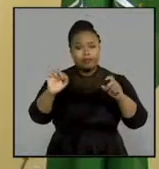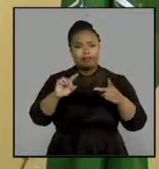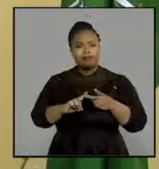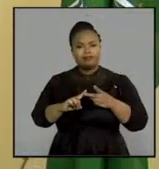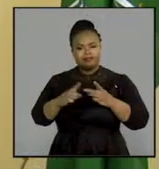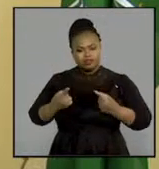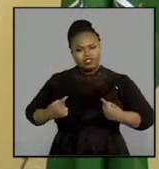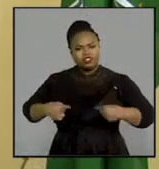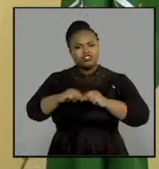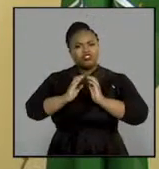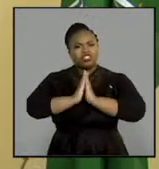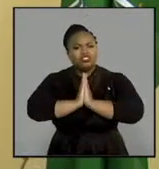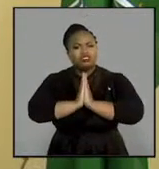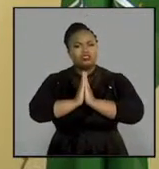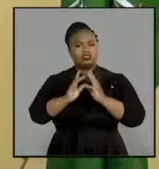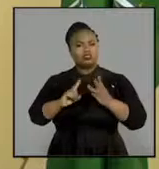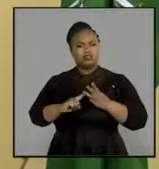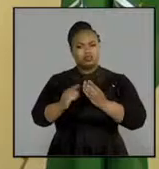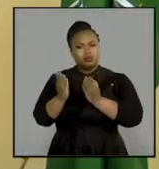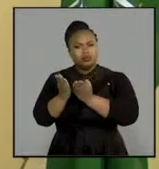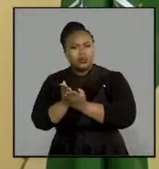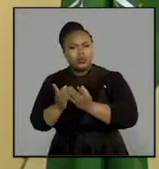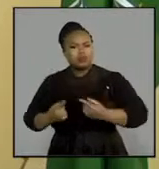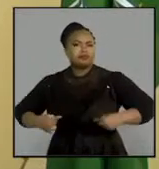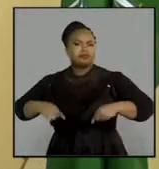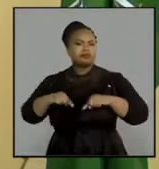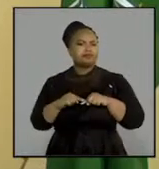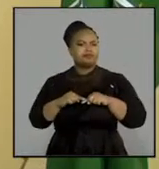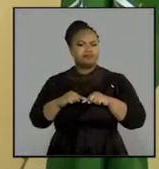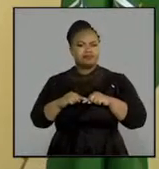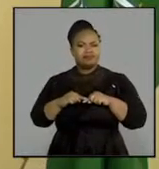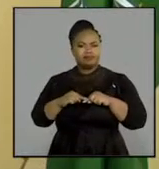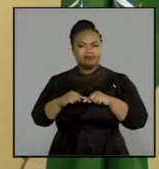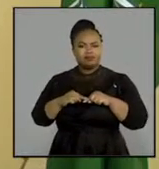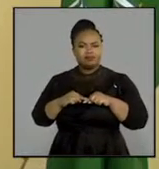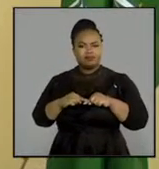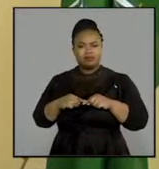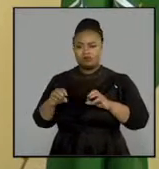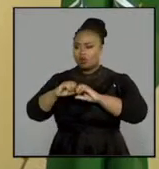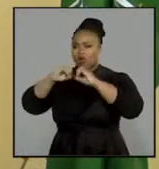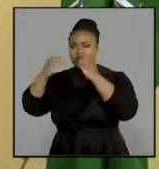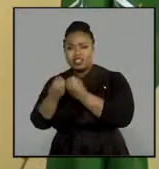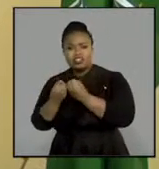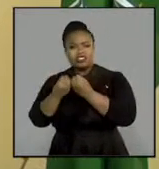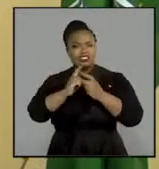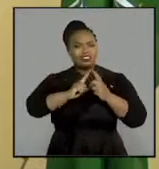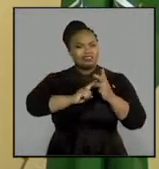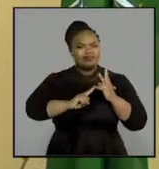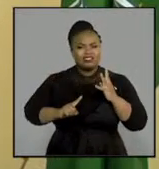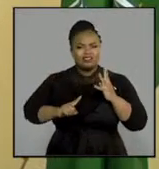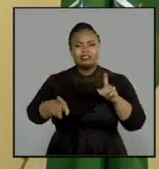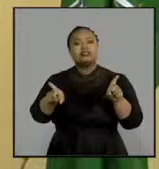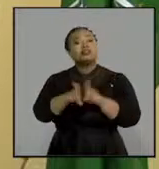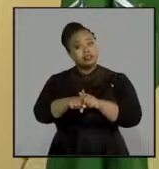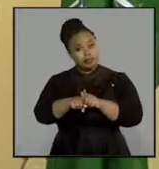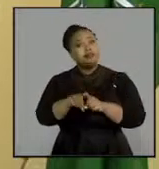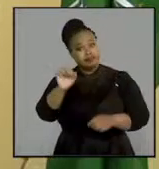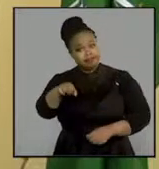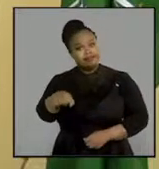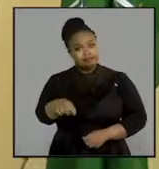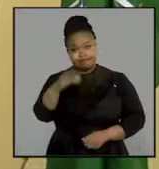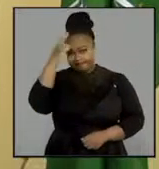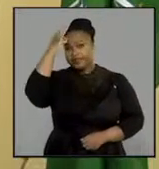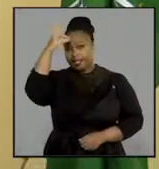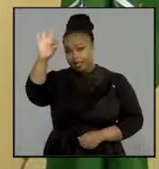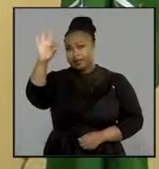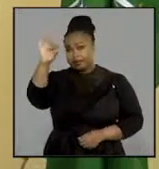in our churches, in our schools, in our organizations,